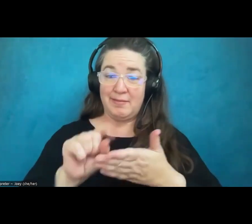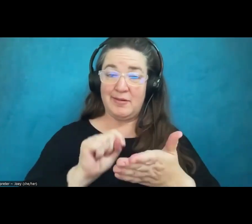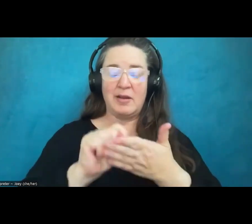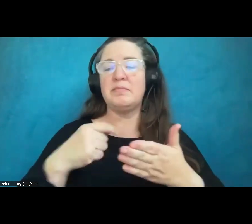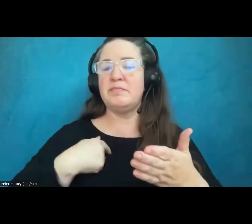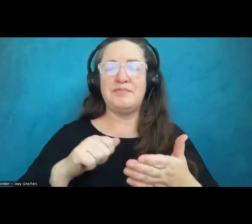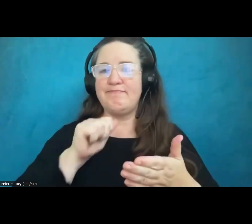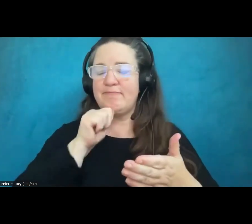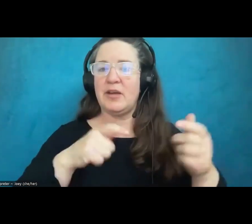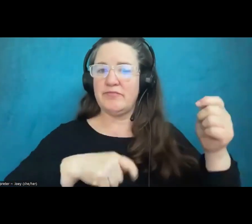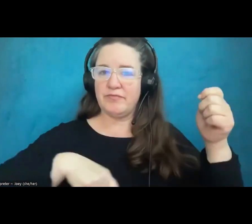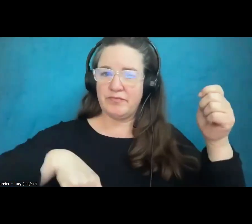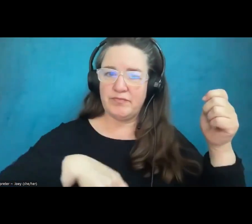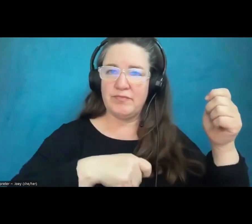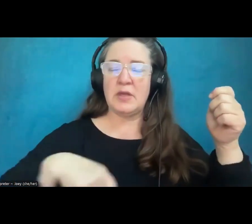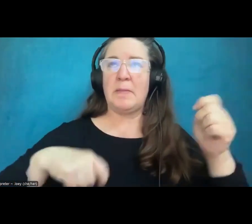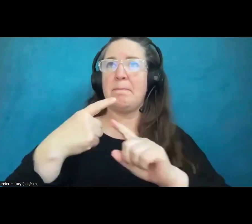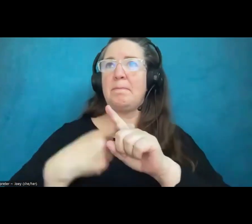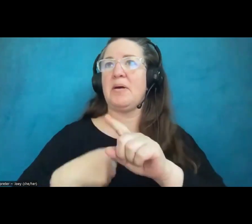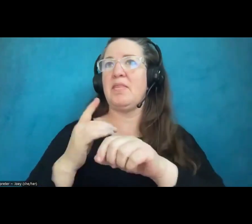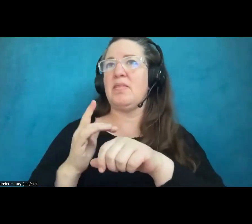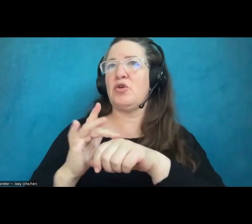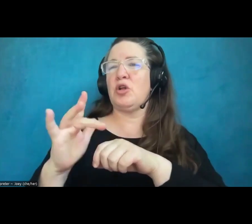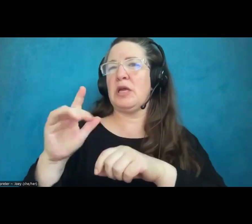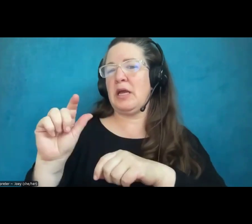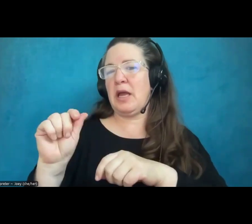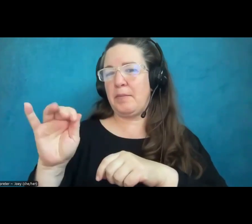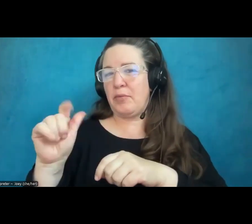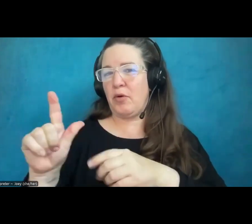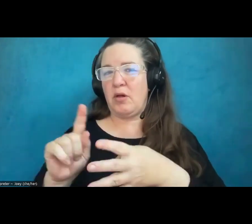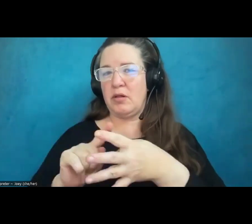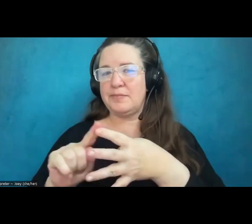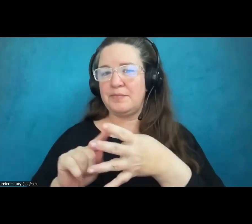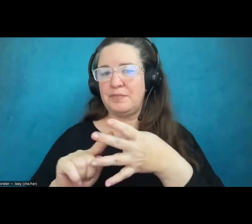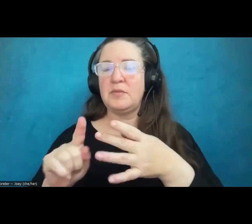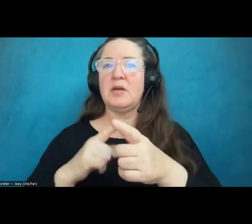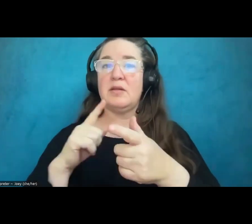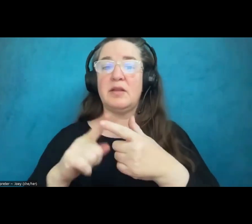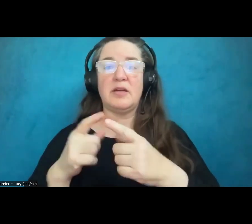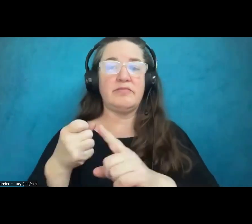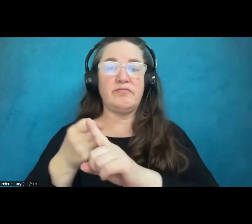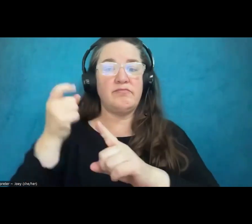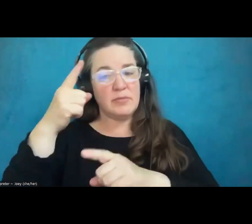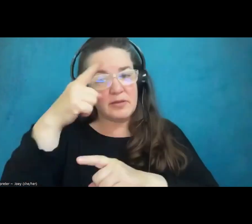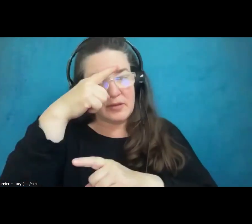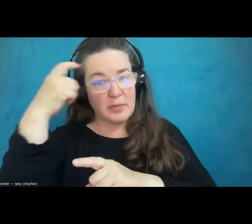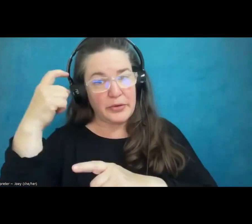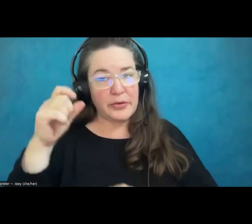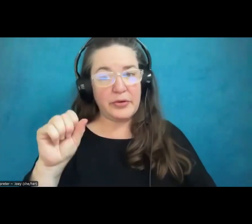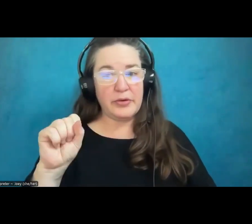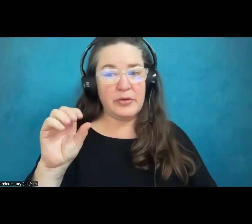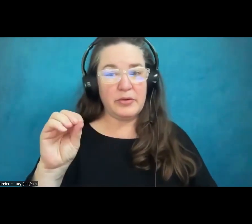April, that's when I put the cello away, and it wasn't until a summer solstice party, and I'm just gonna go ahead and admit